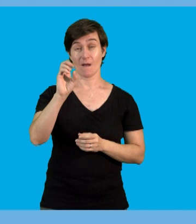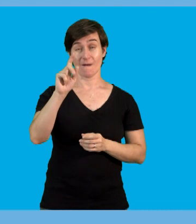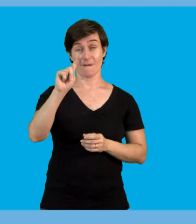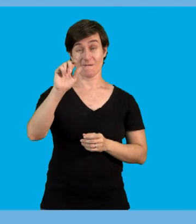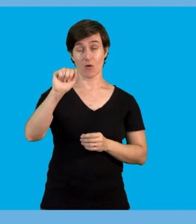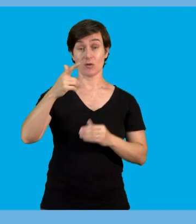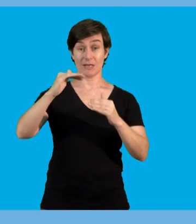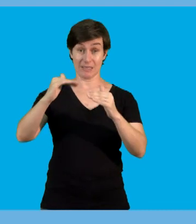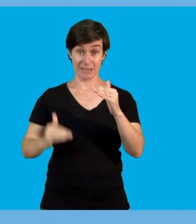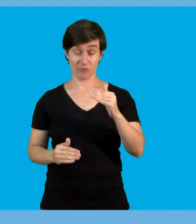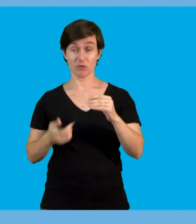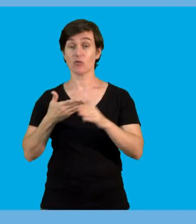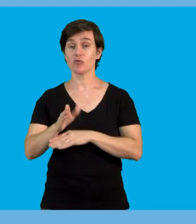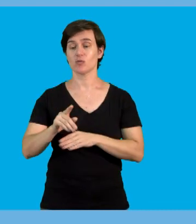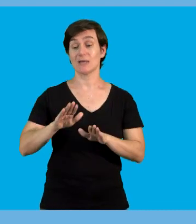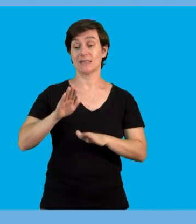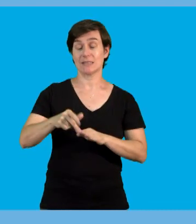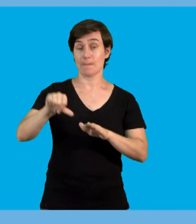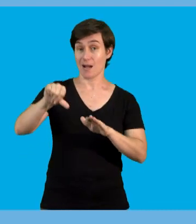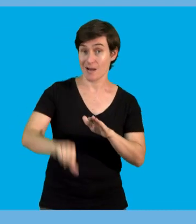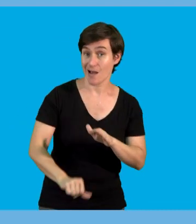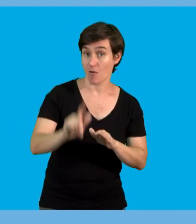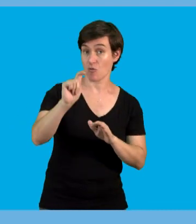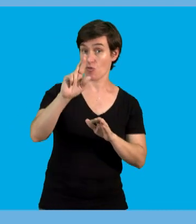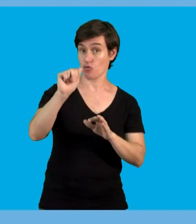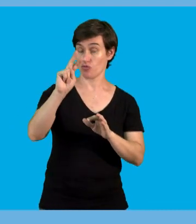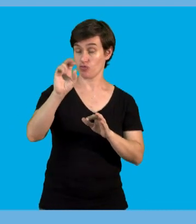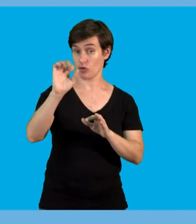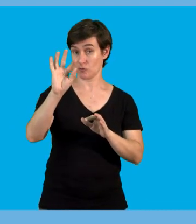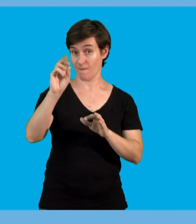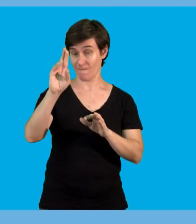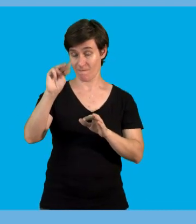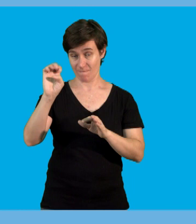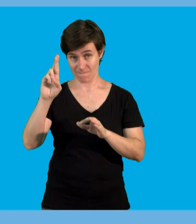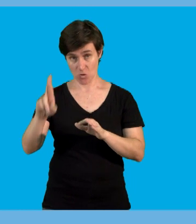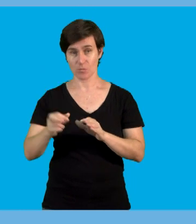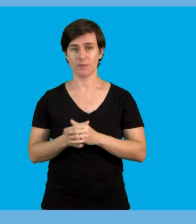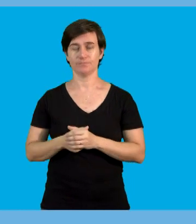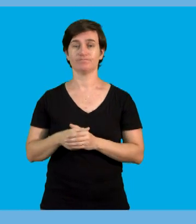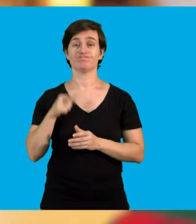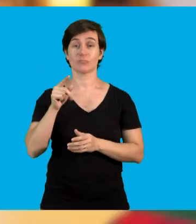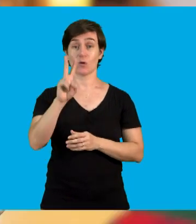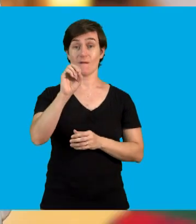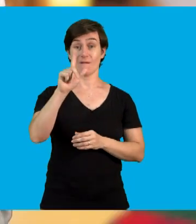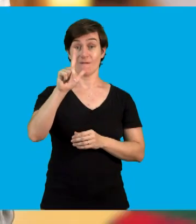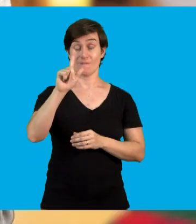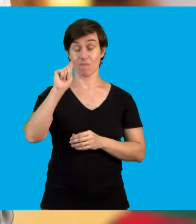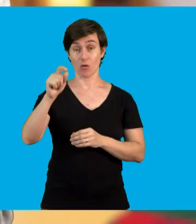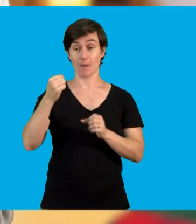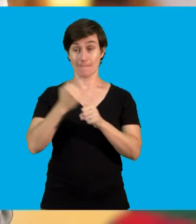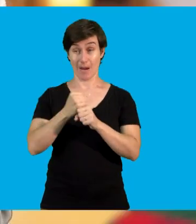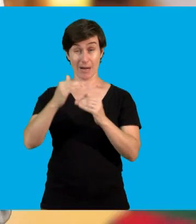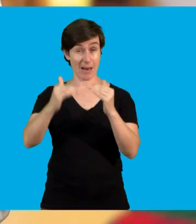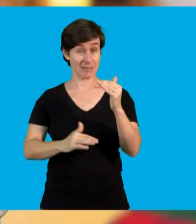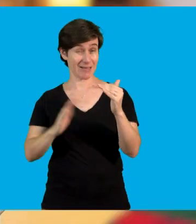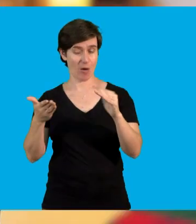down transformer, and the current is then going to be increased. So the voltage is going to be decreased by a step down.